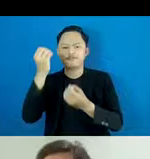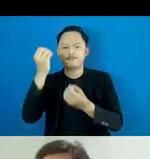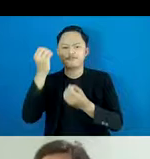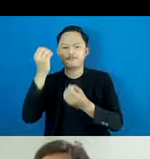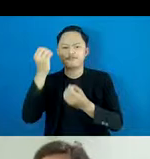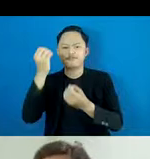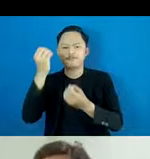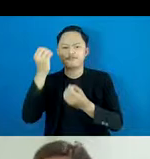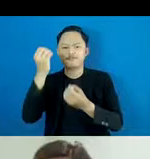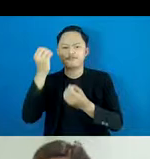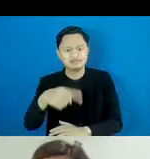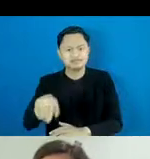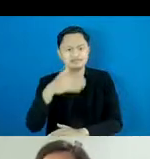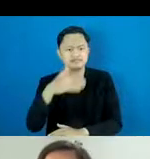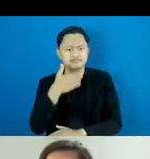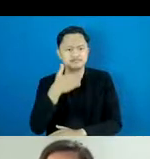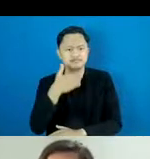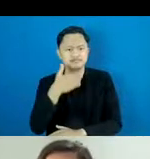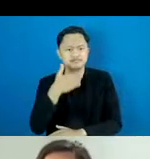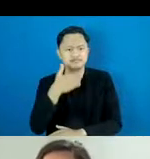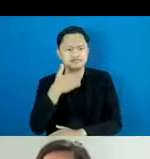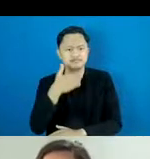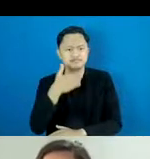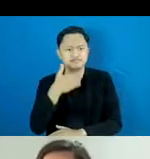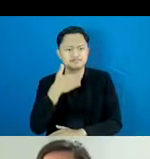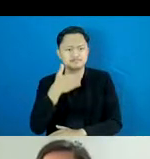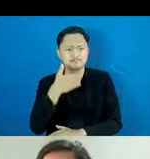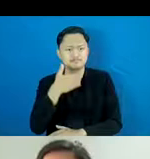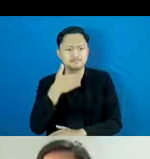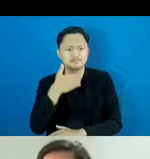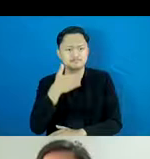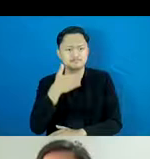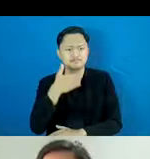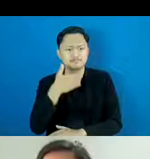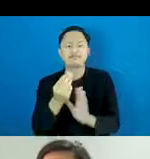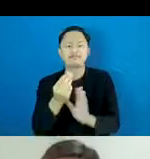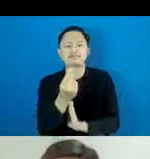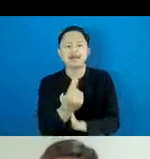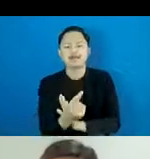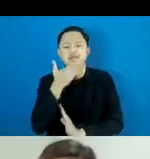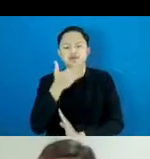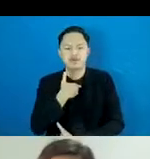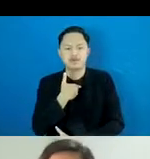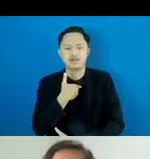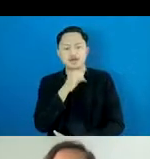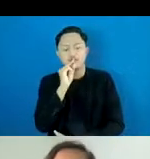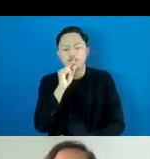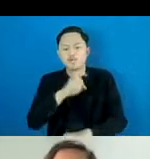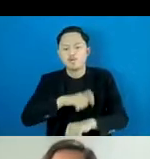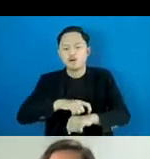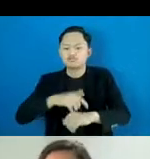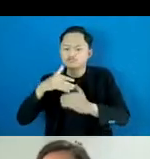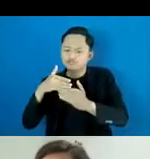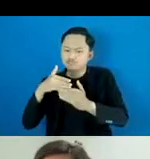they can have lower TCO, which means that if we sum for the lifetime of the bus, if